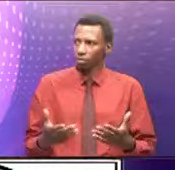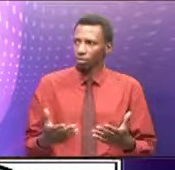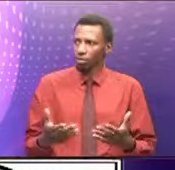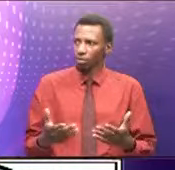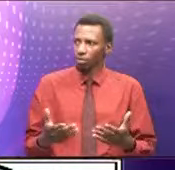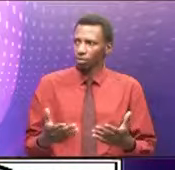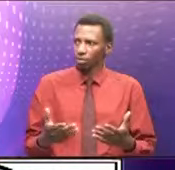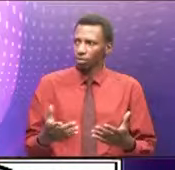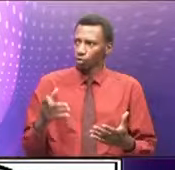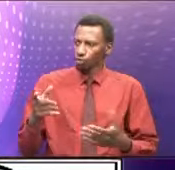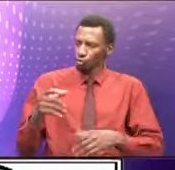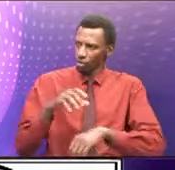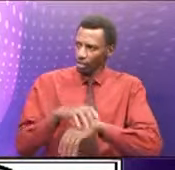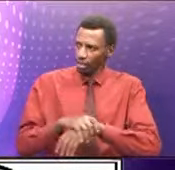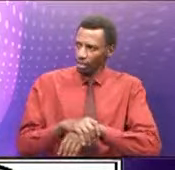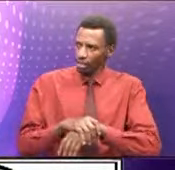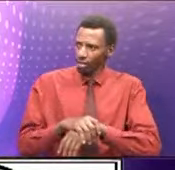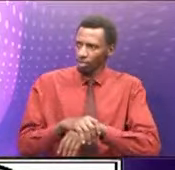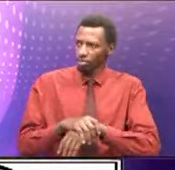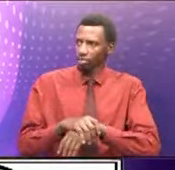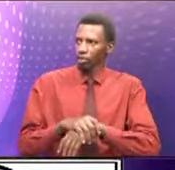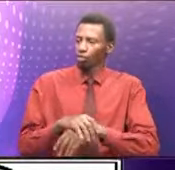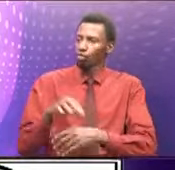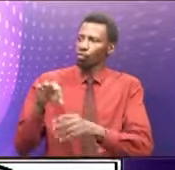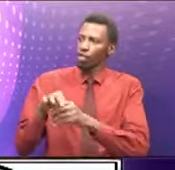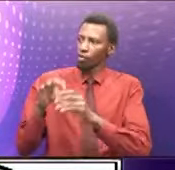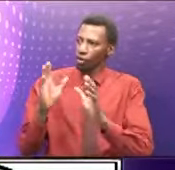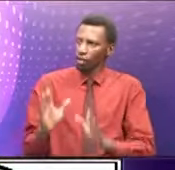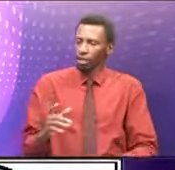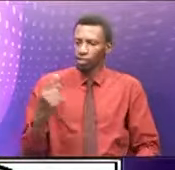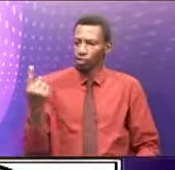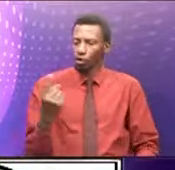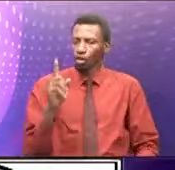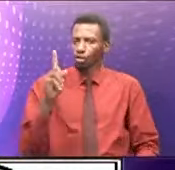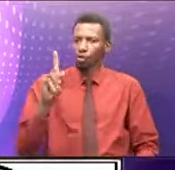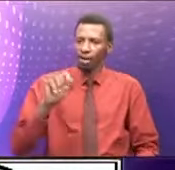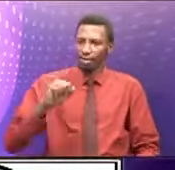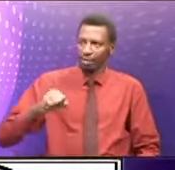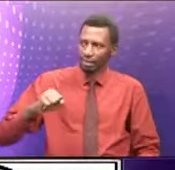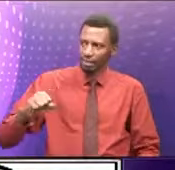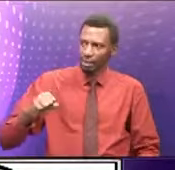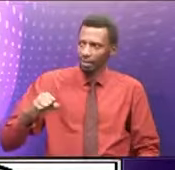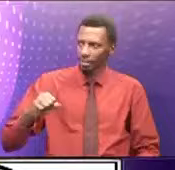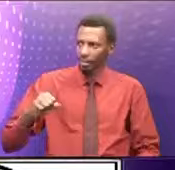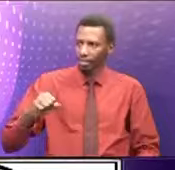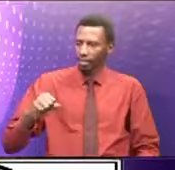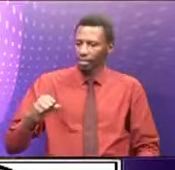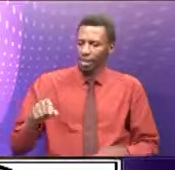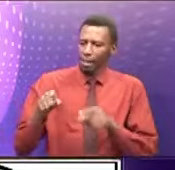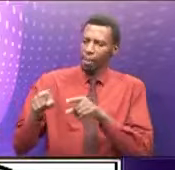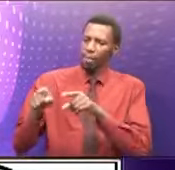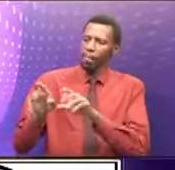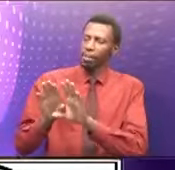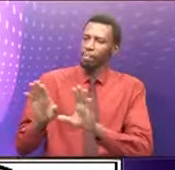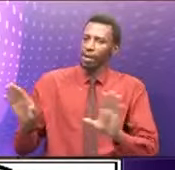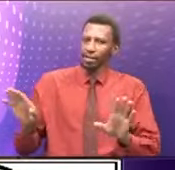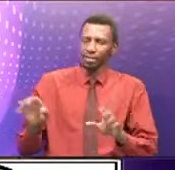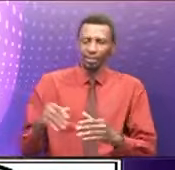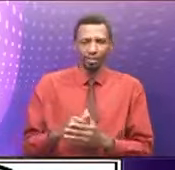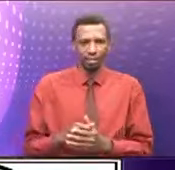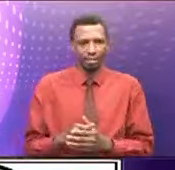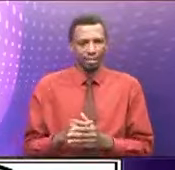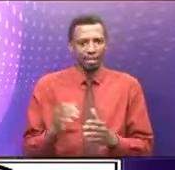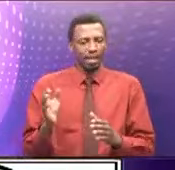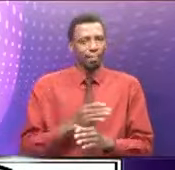and take to the voters only one side of the matter, the allegations, before